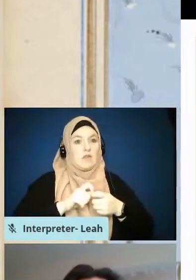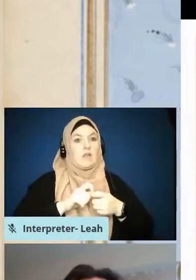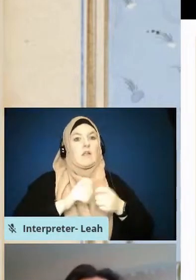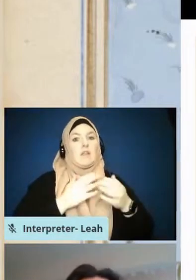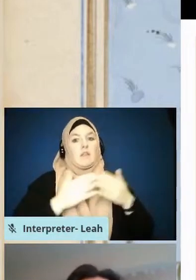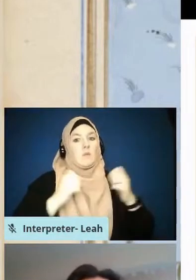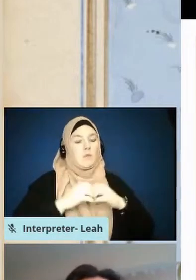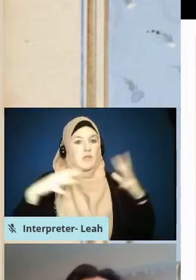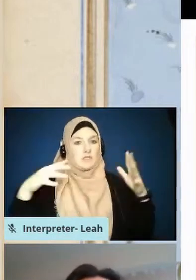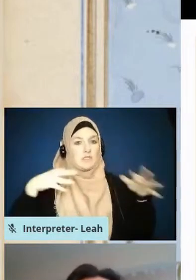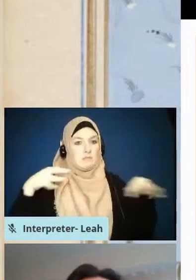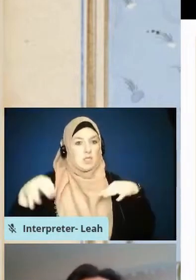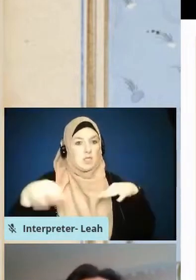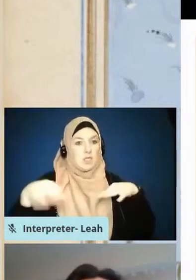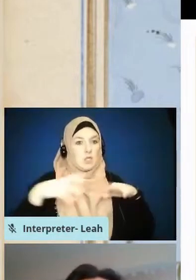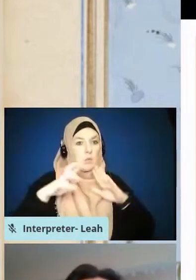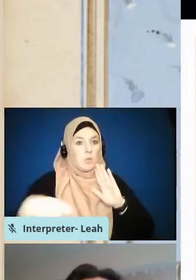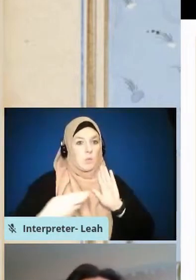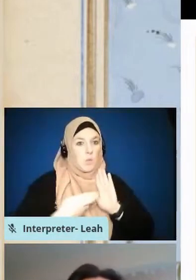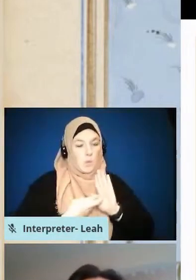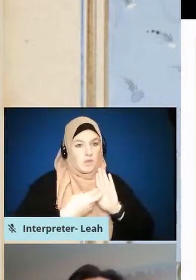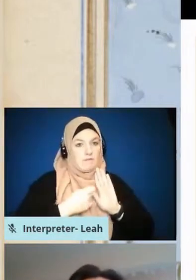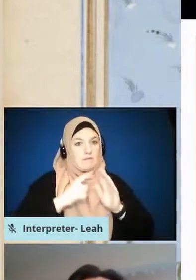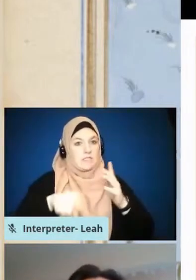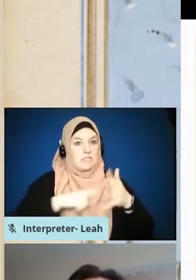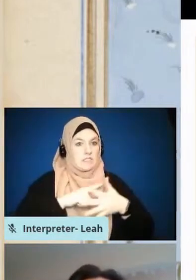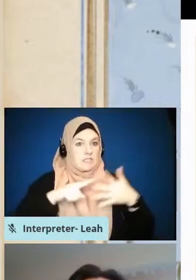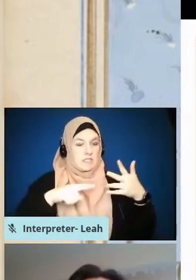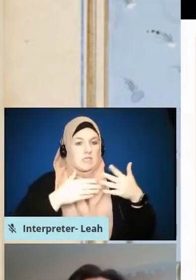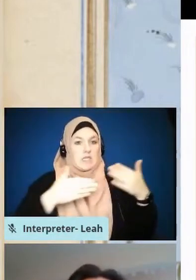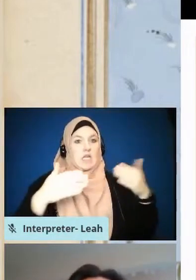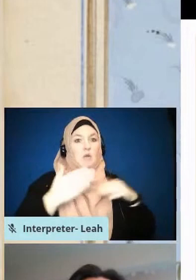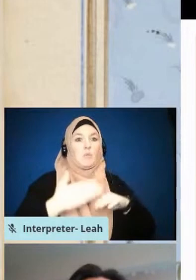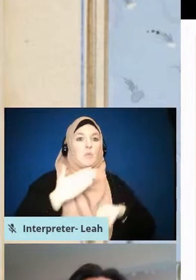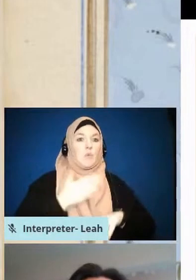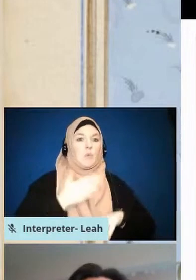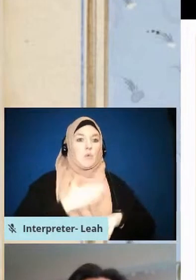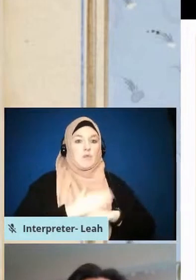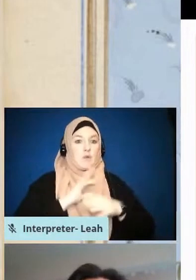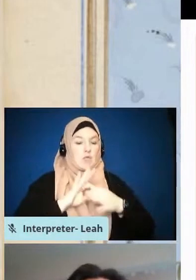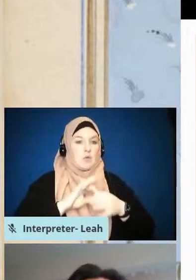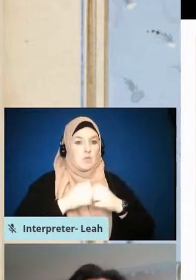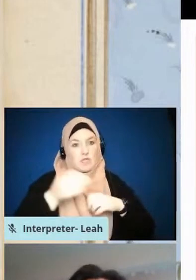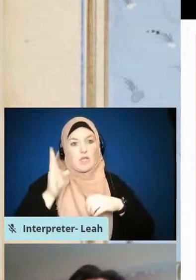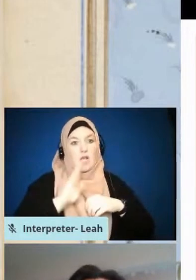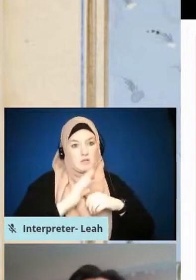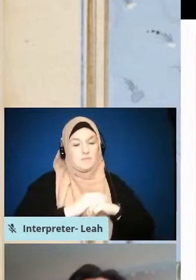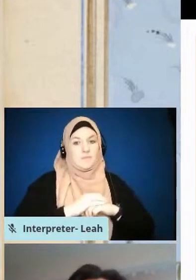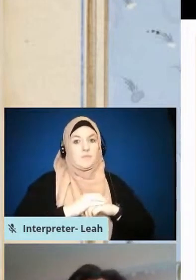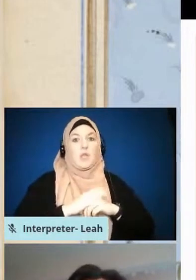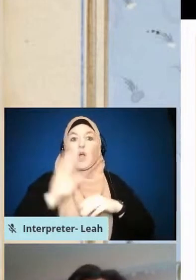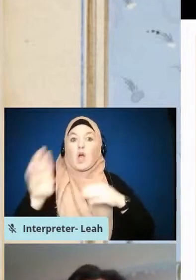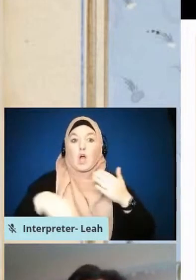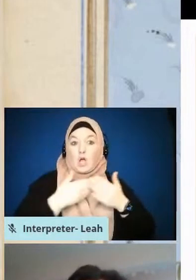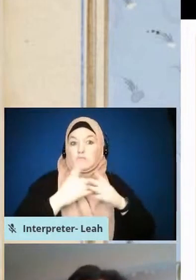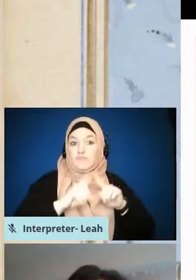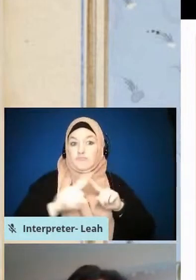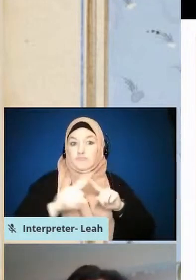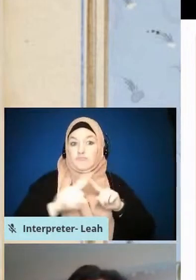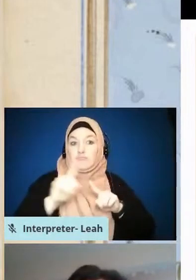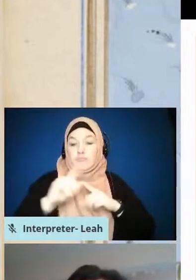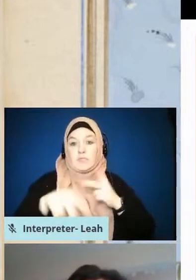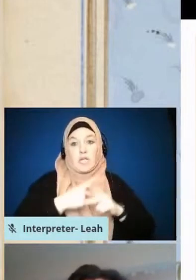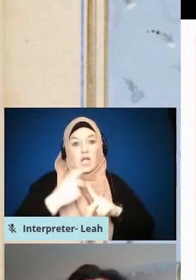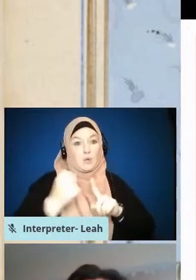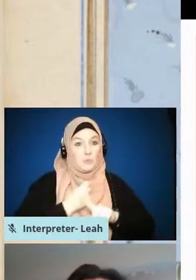without explaining the role of these rituals in improving their relationship with God. All forms of